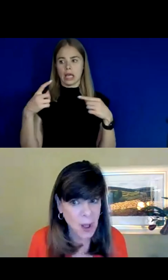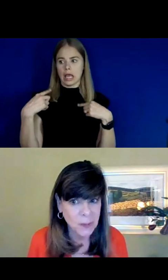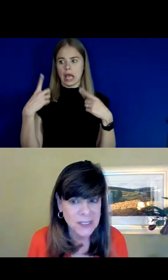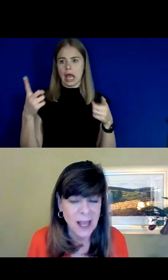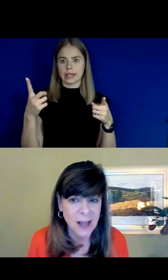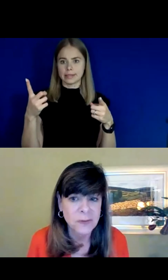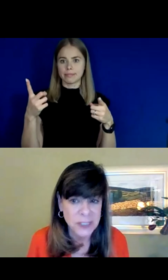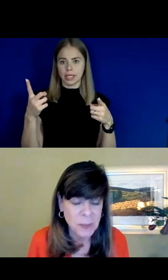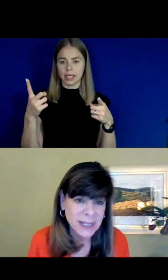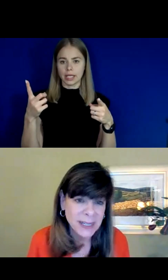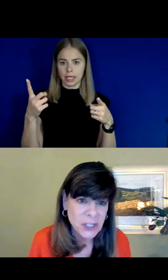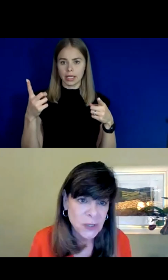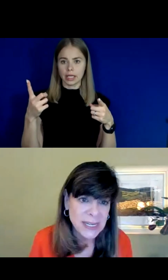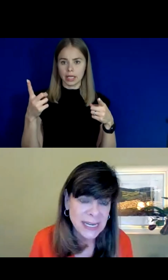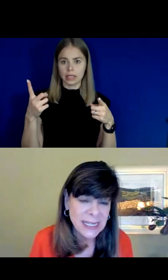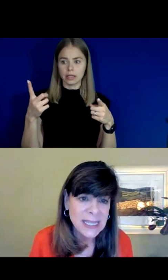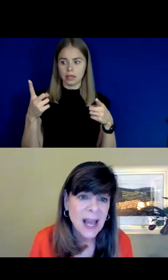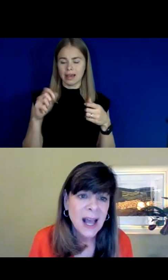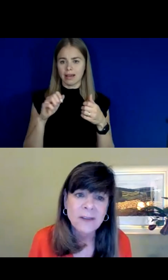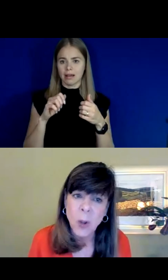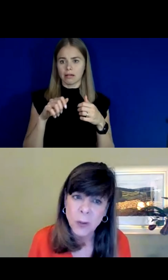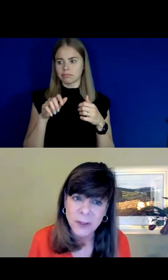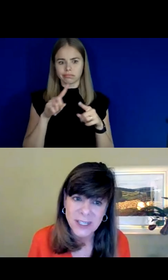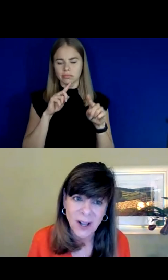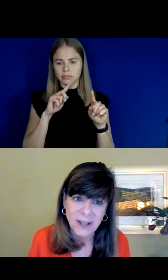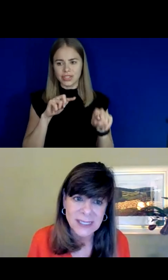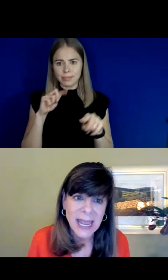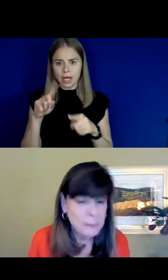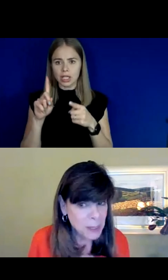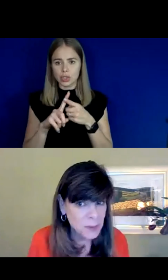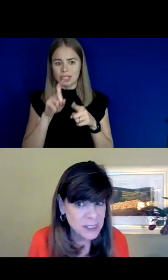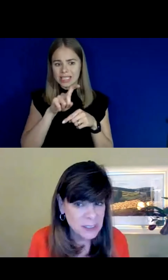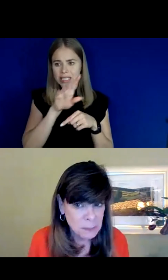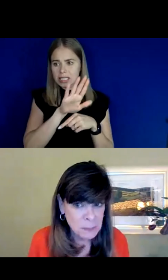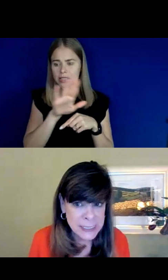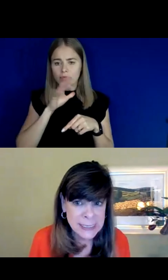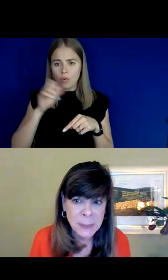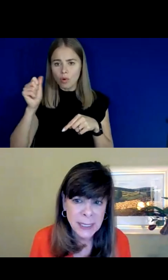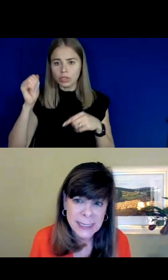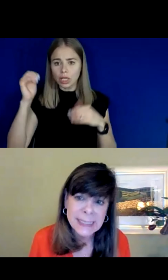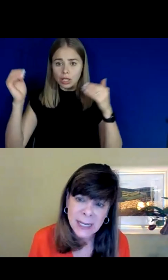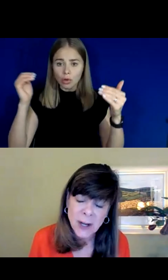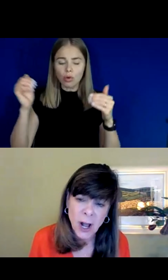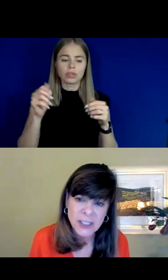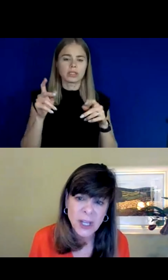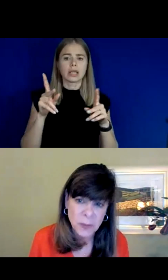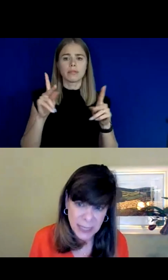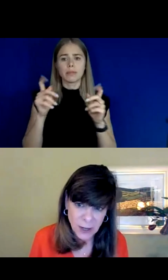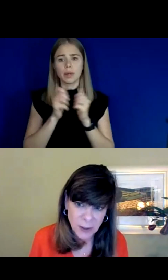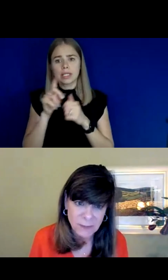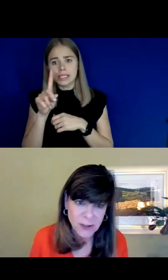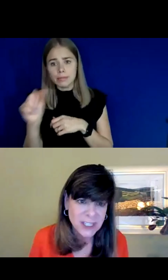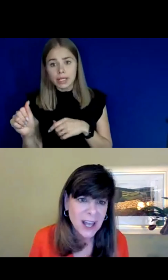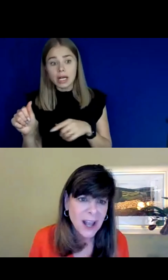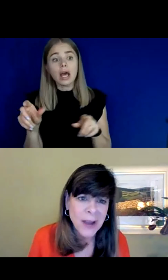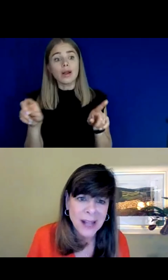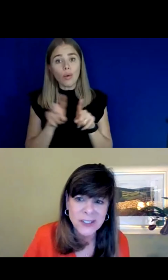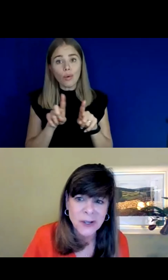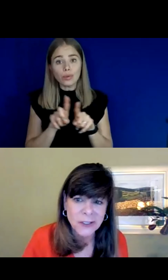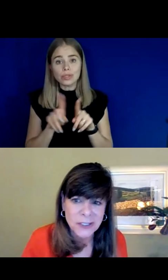the throes of responding to the needs of older adults, people with disabilities, and also